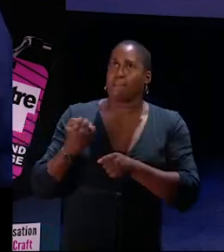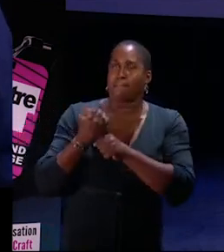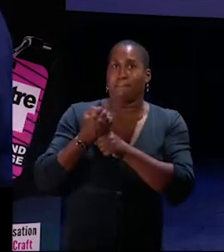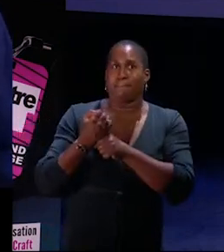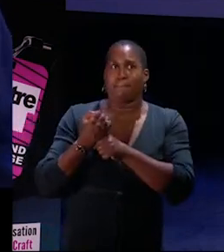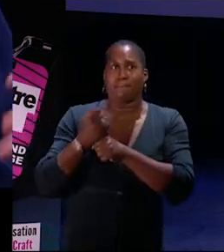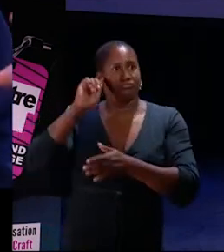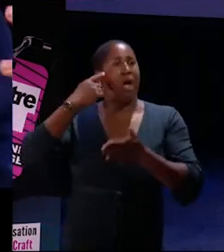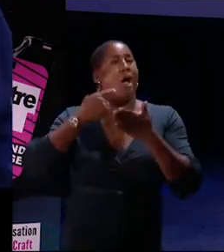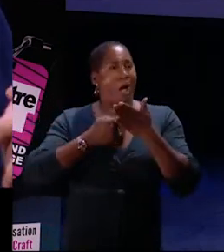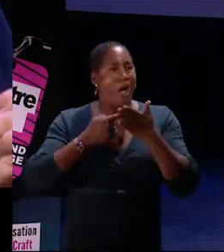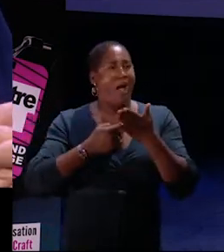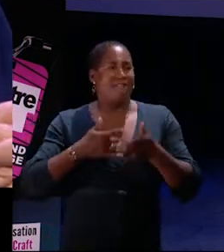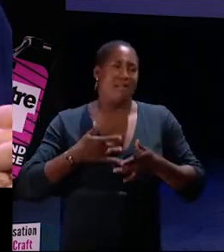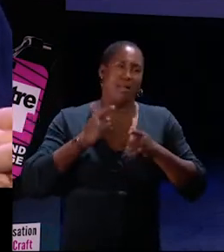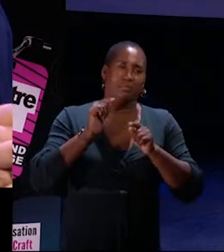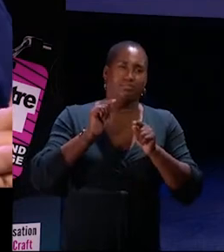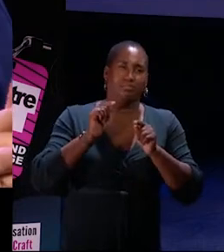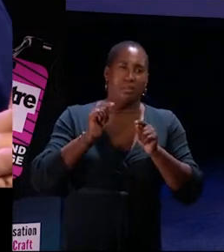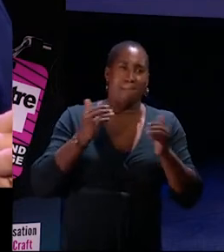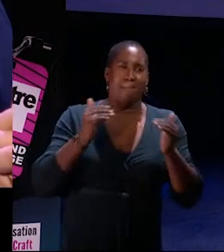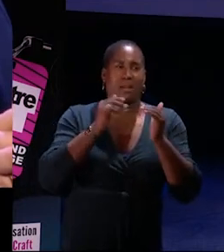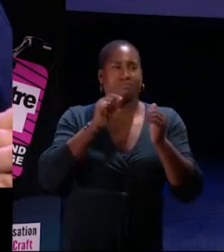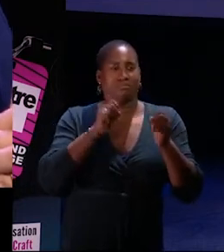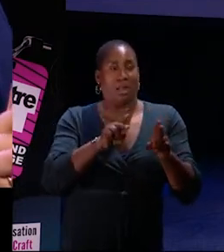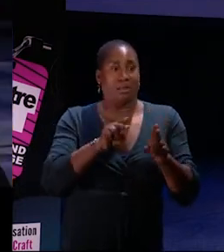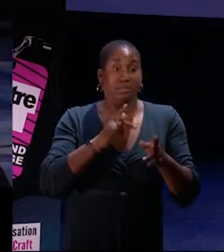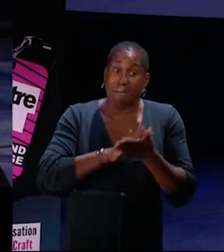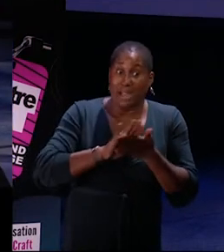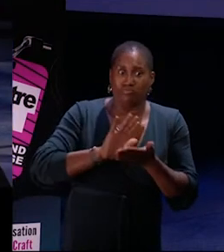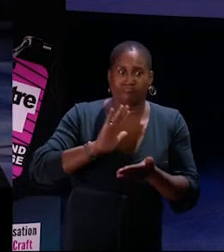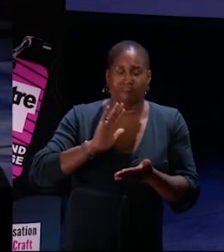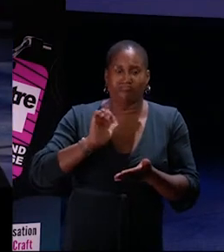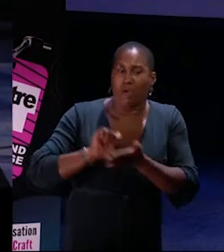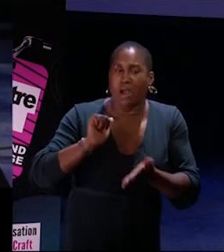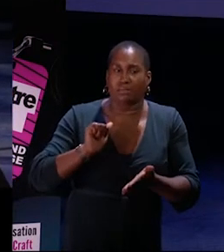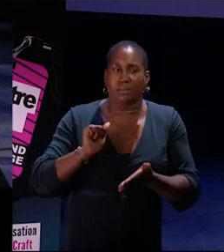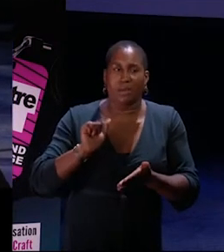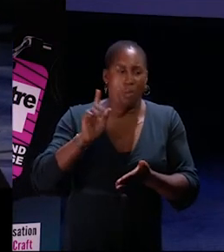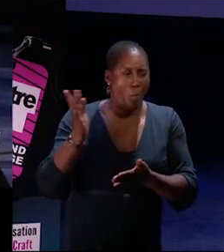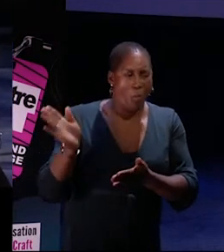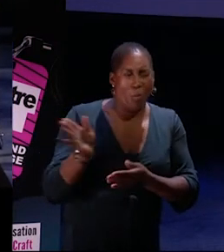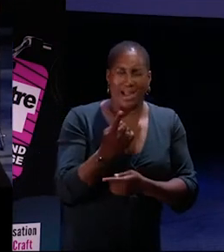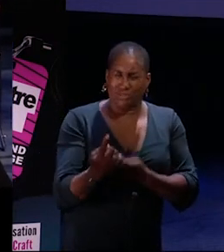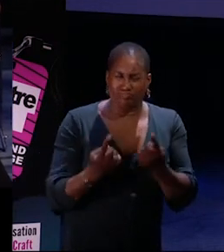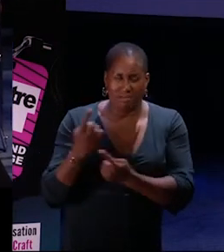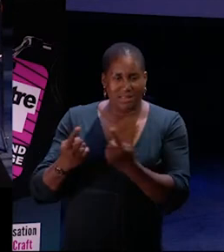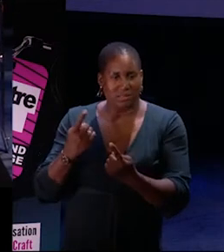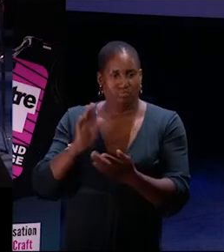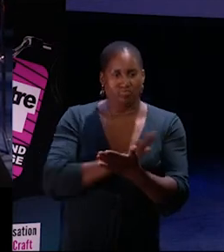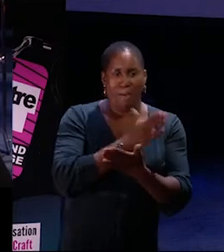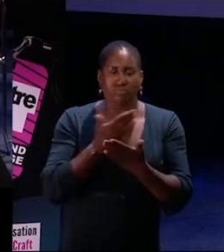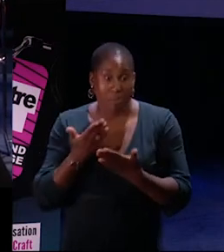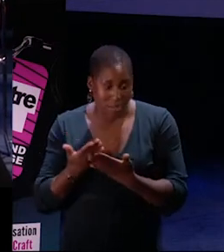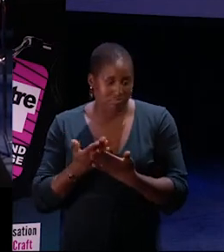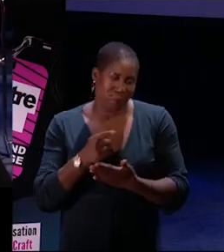right, but everyone's individual. That's the beauty of art. Everyone's got their own interpretation of what is good and what's not, and what you bring to the